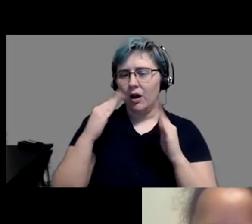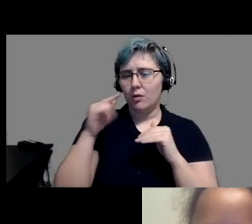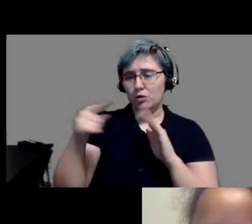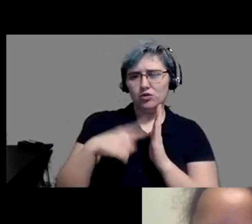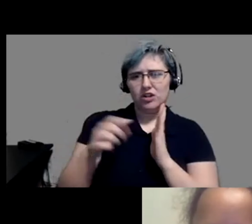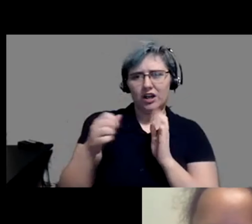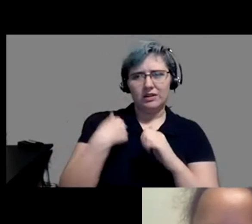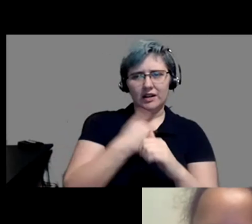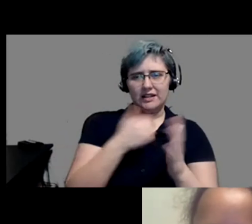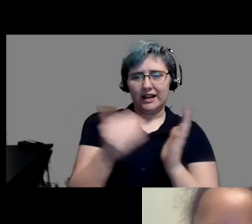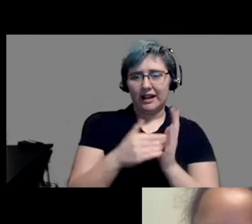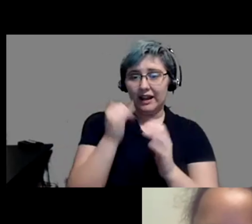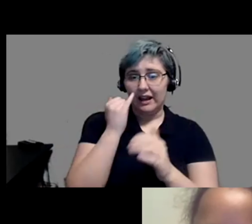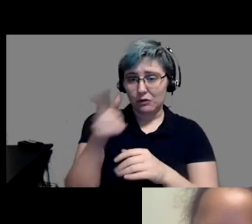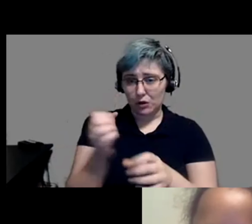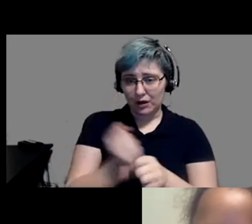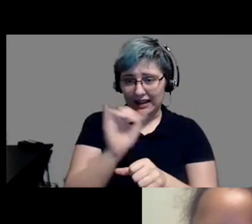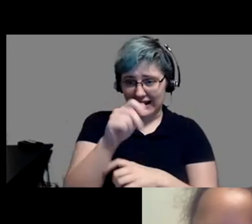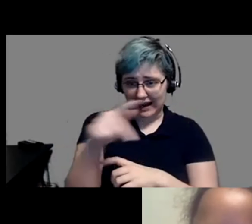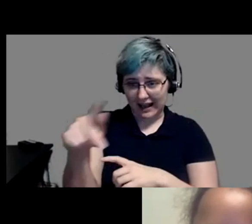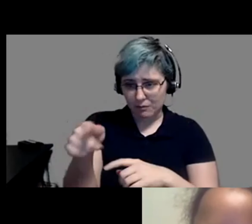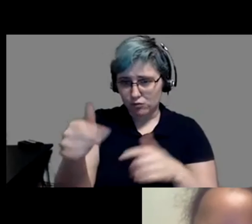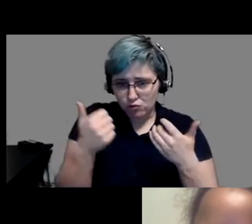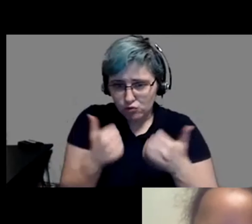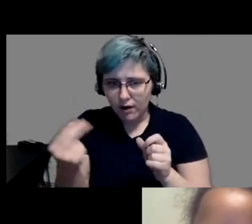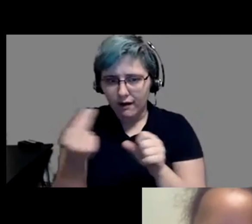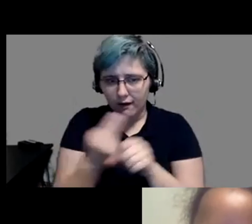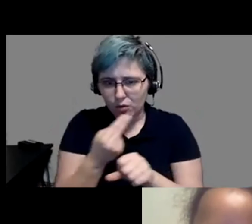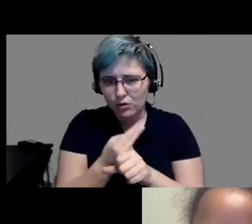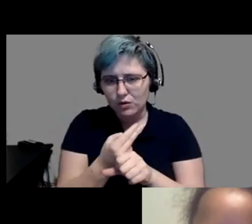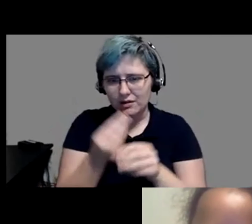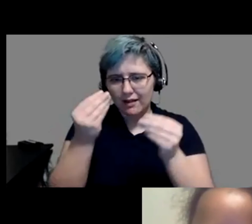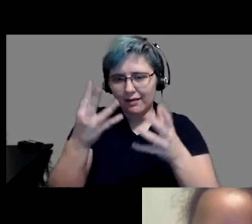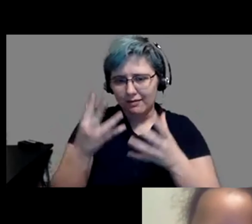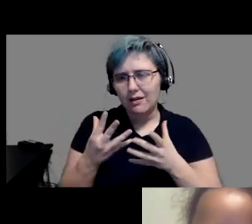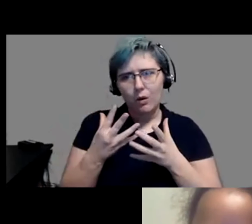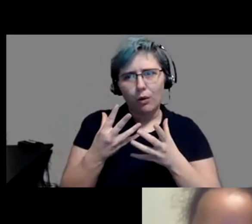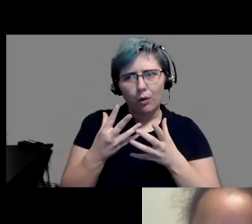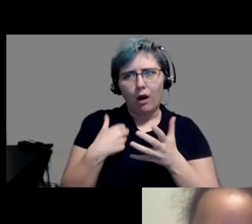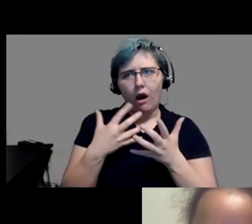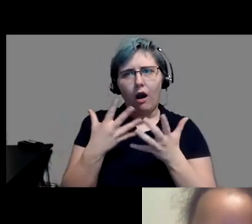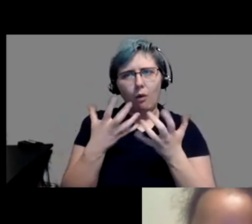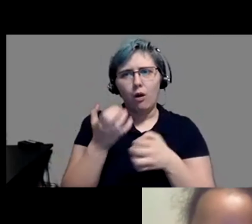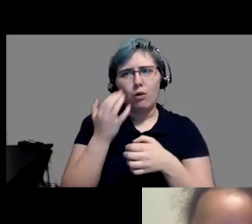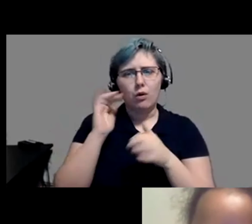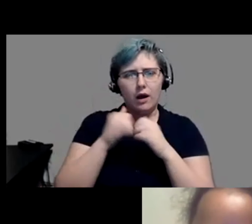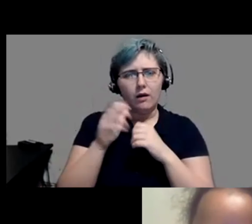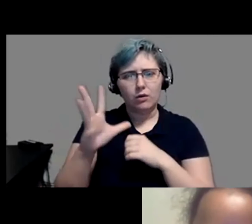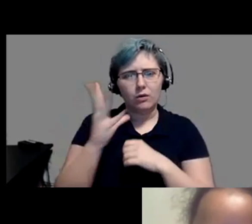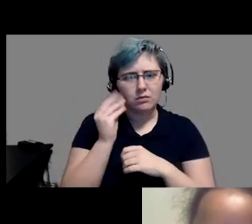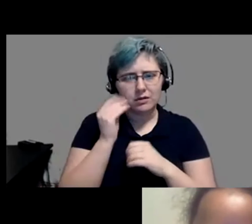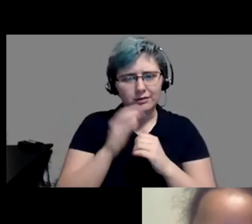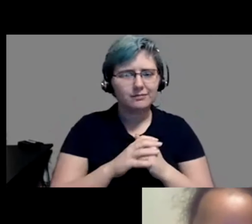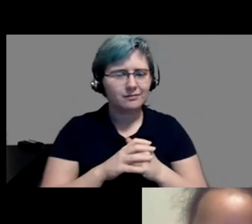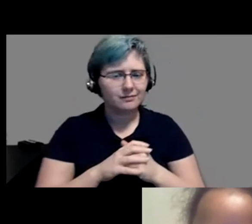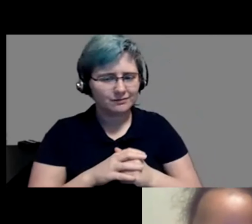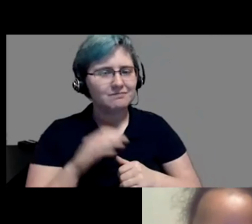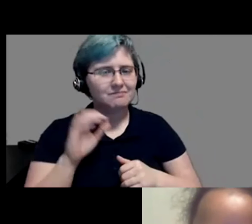you actually get that app, George, and you get a chance to use that. I Yeah. would love to hear how that goes for you.